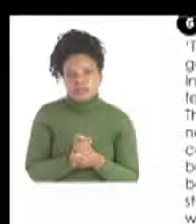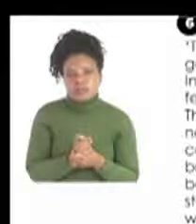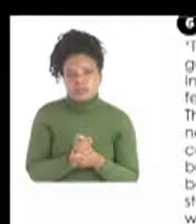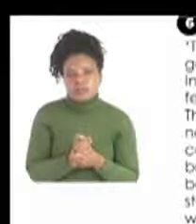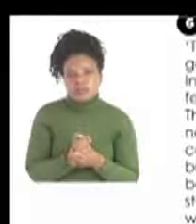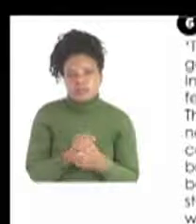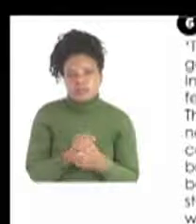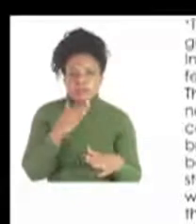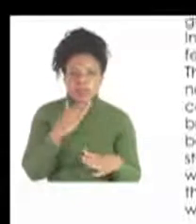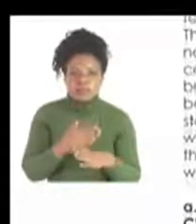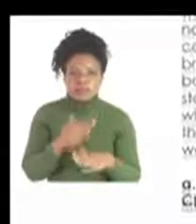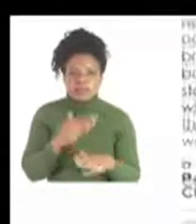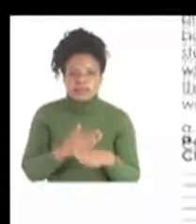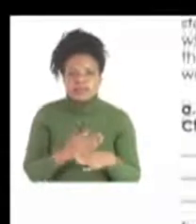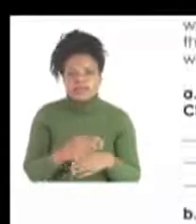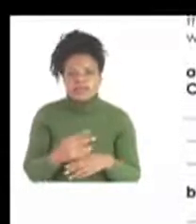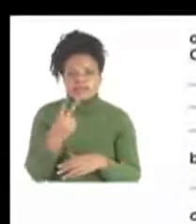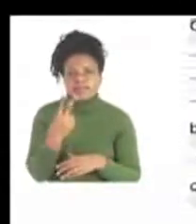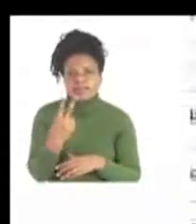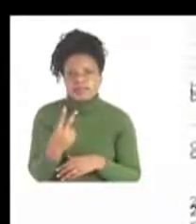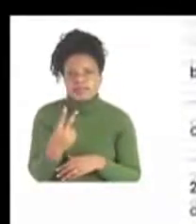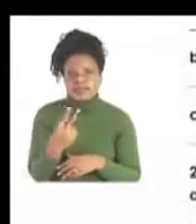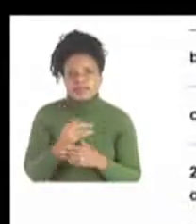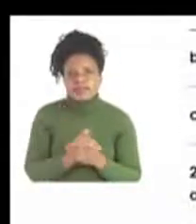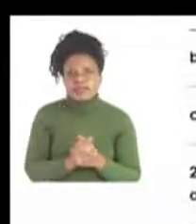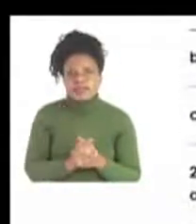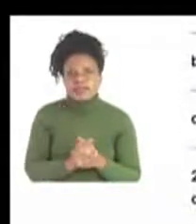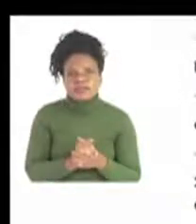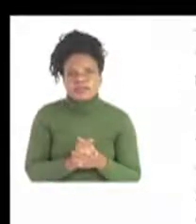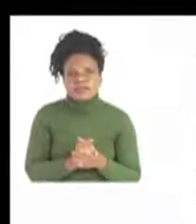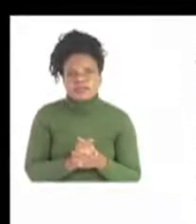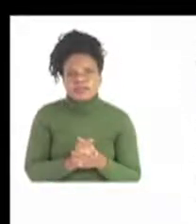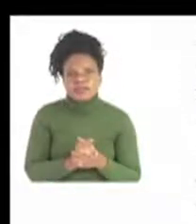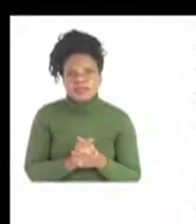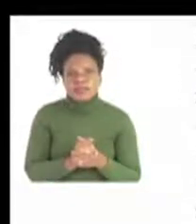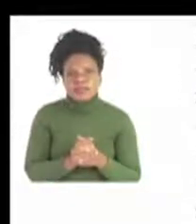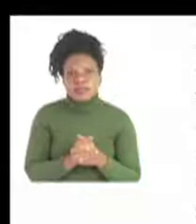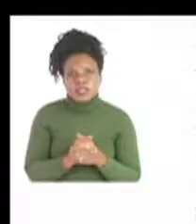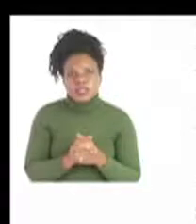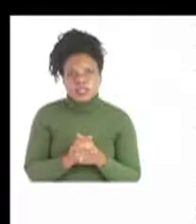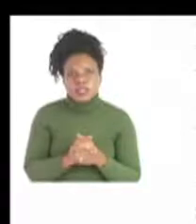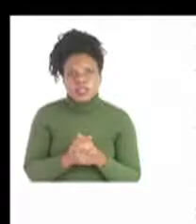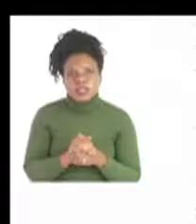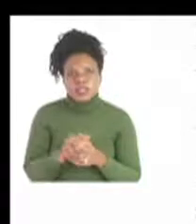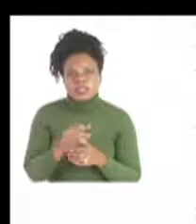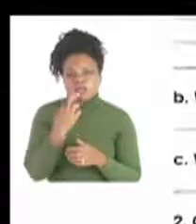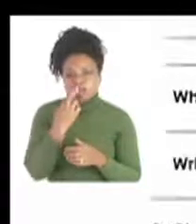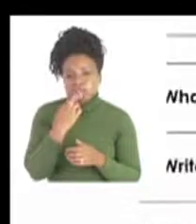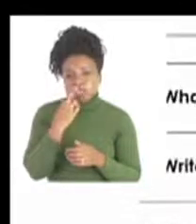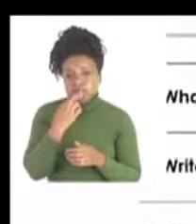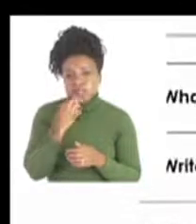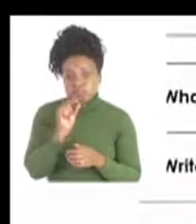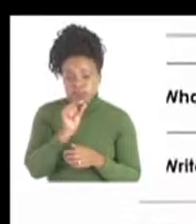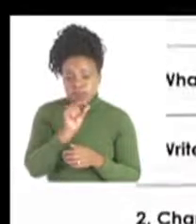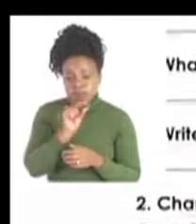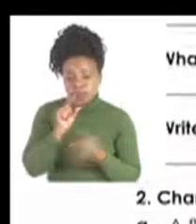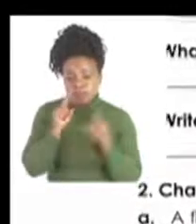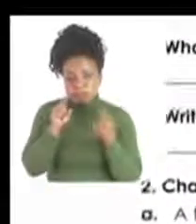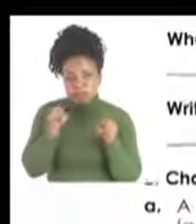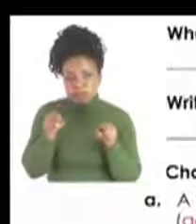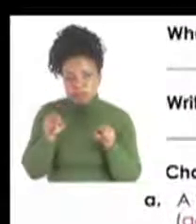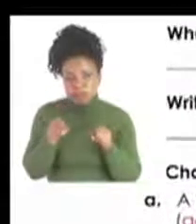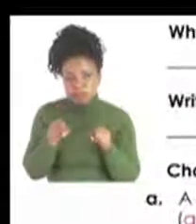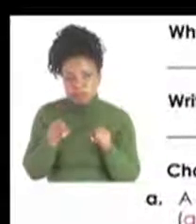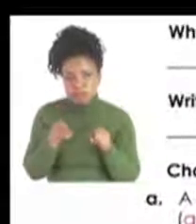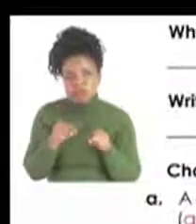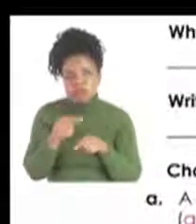Exercise 2 or activity 2, change the noun or nouns in brackets into the plural forms. We're only going to do the first